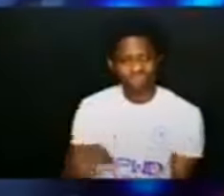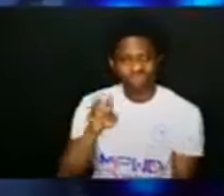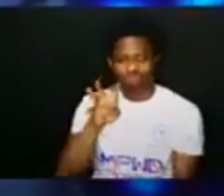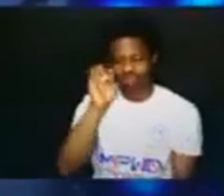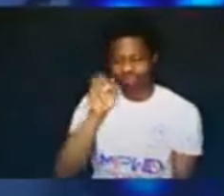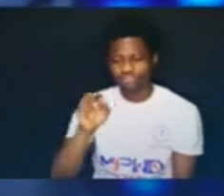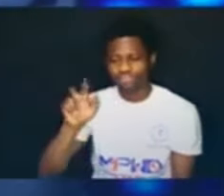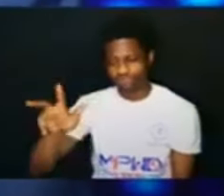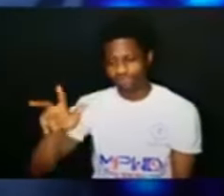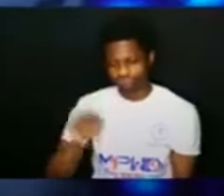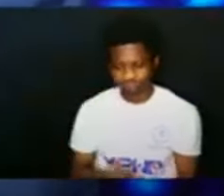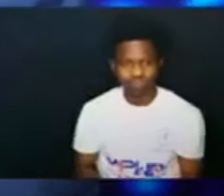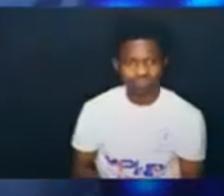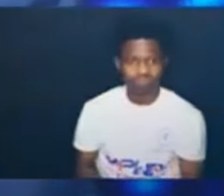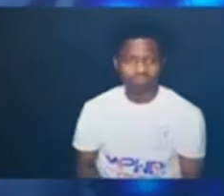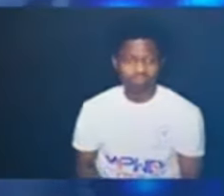I care very little